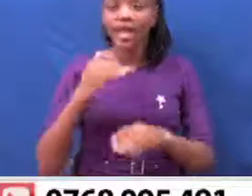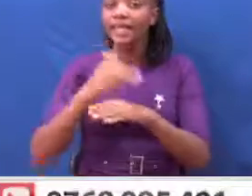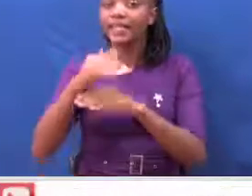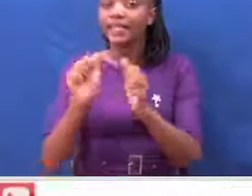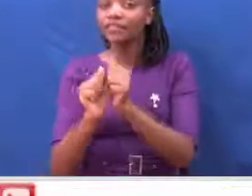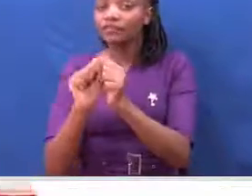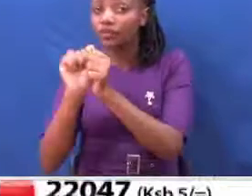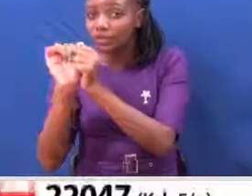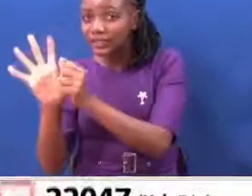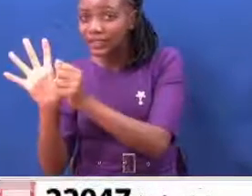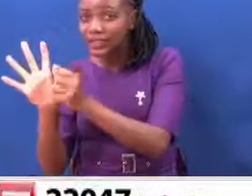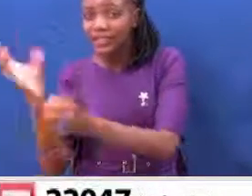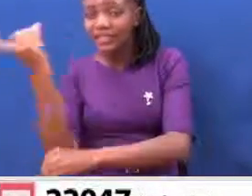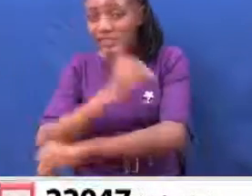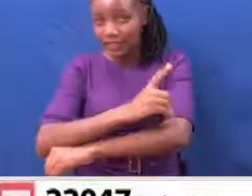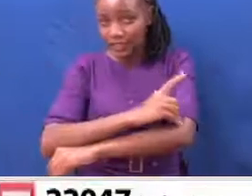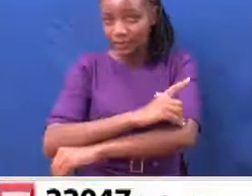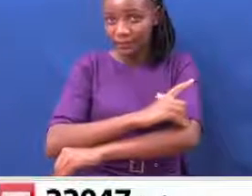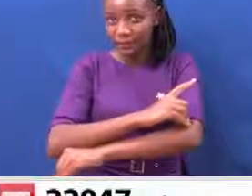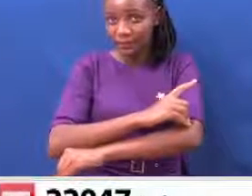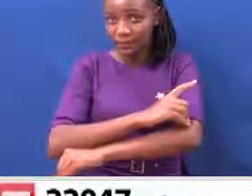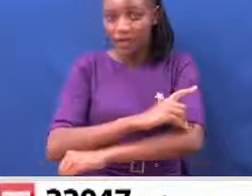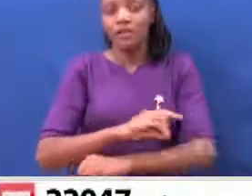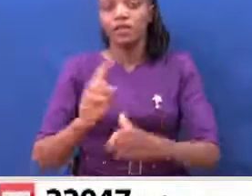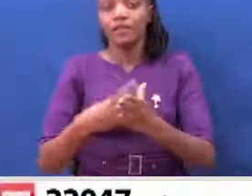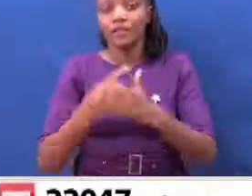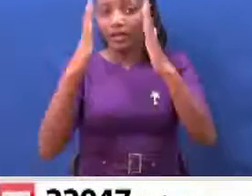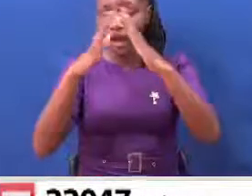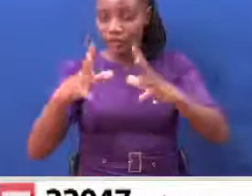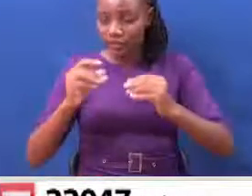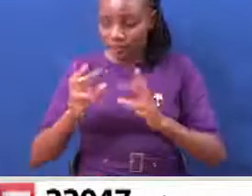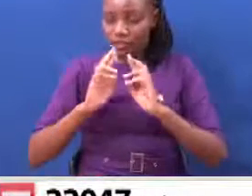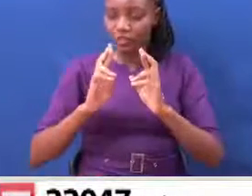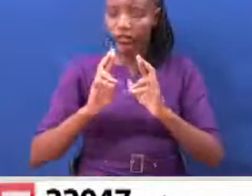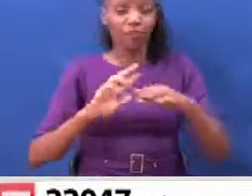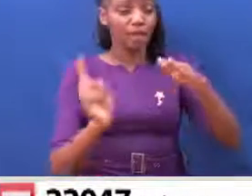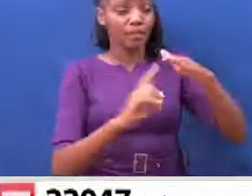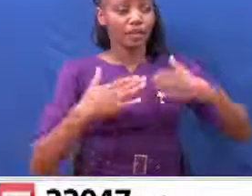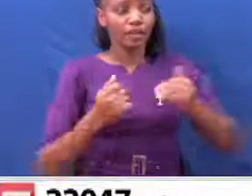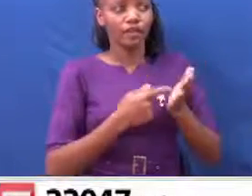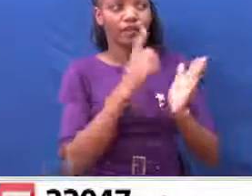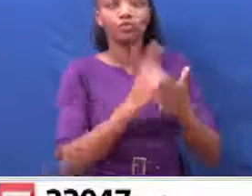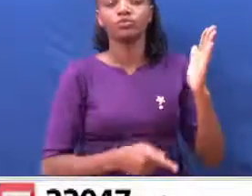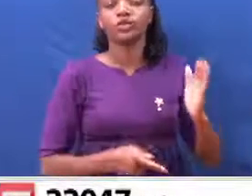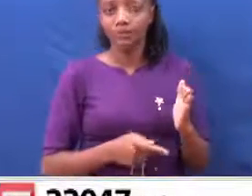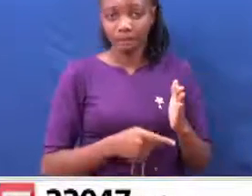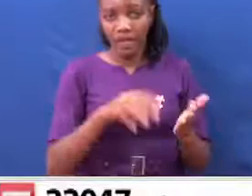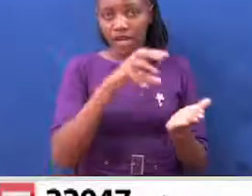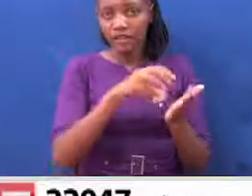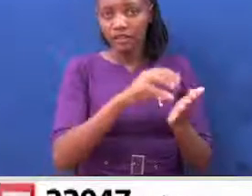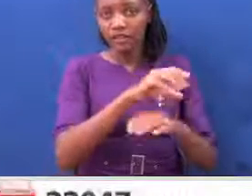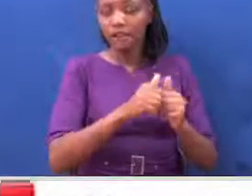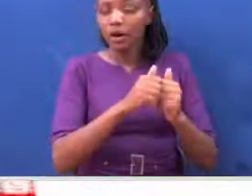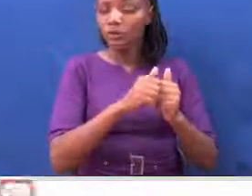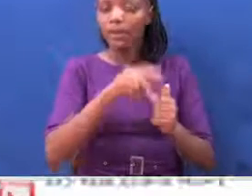days of the House adopting this report, the Ministry of Health reviews the status of the